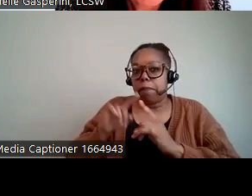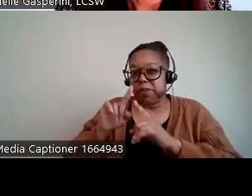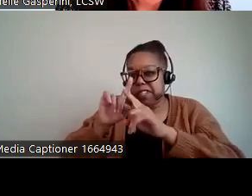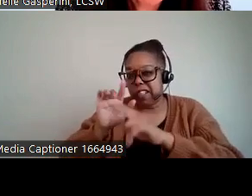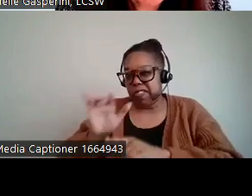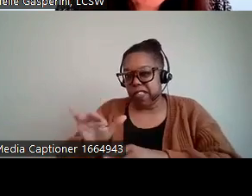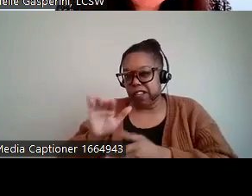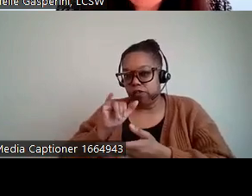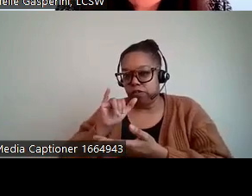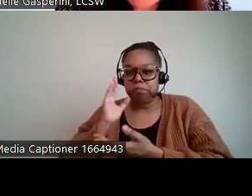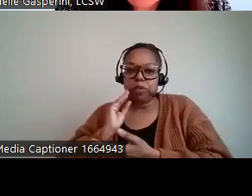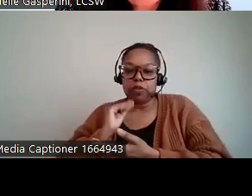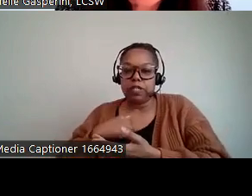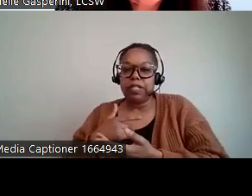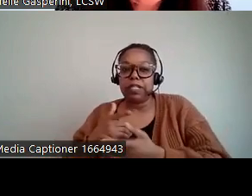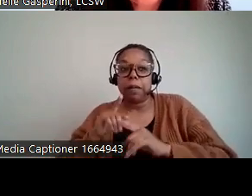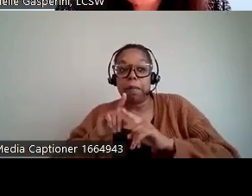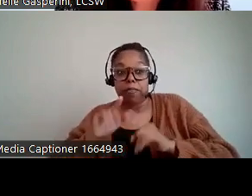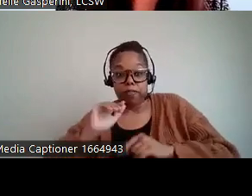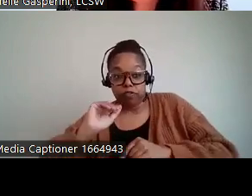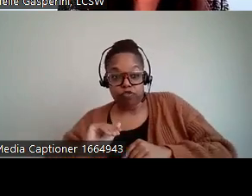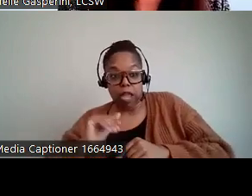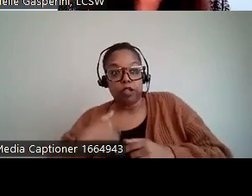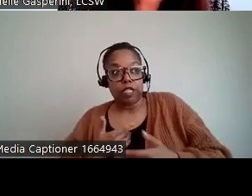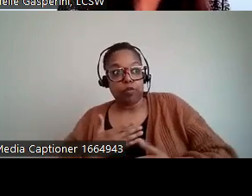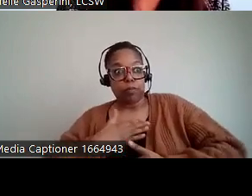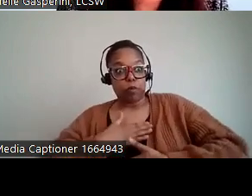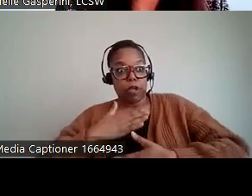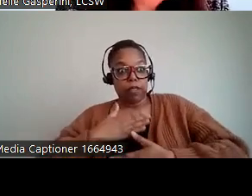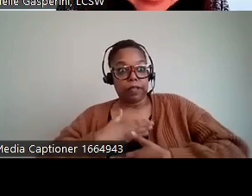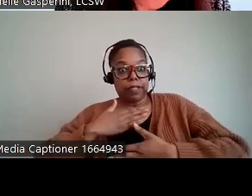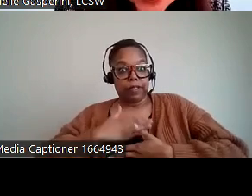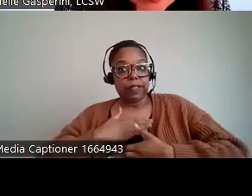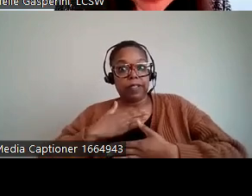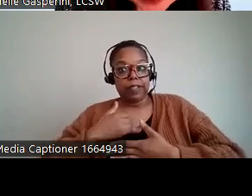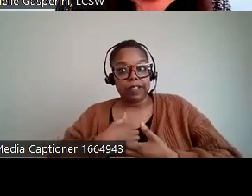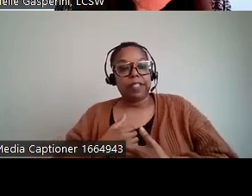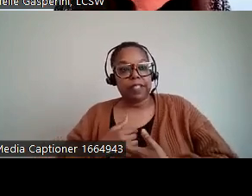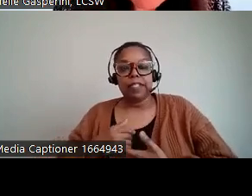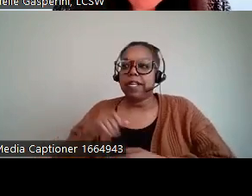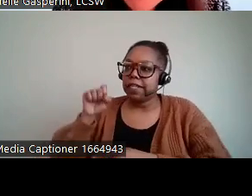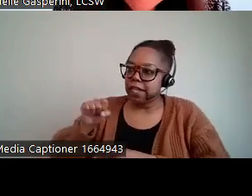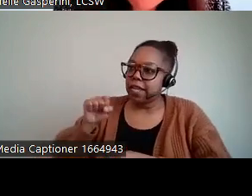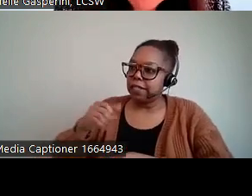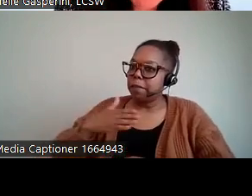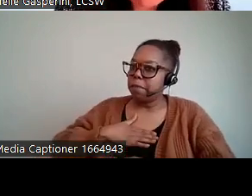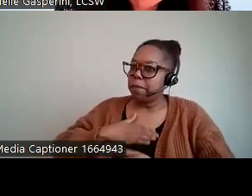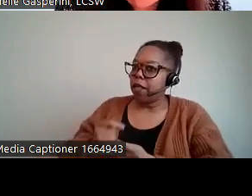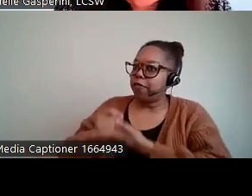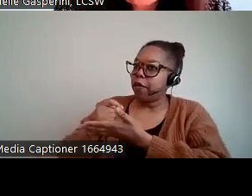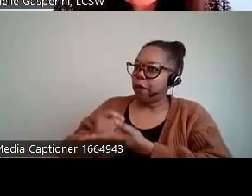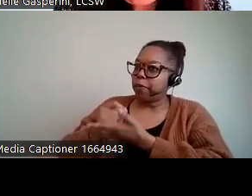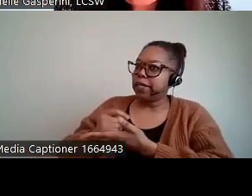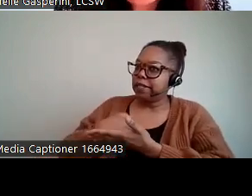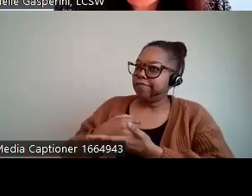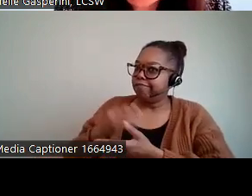him, he was doing some box breathing, and she was like, "Wow, look at you." She's like, "Yes, my therapist taught me this when I get